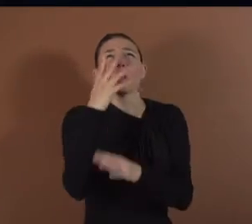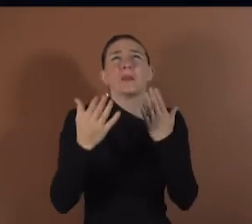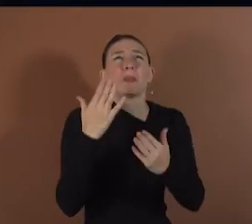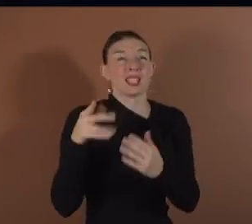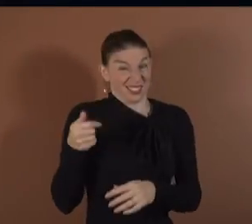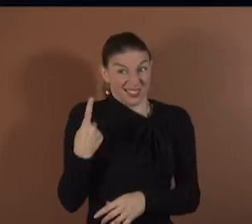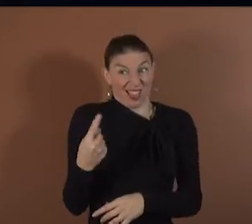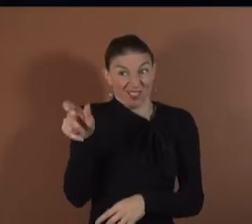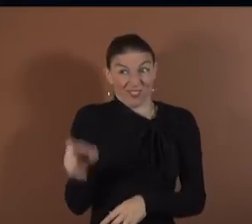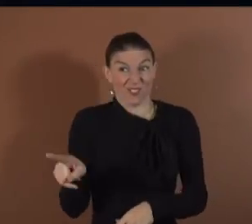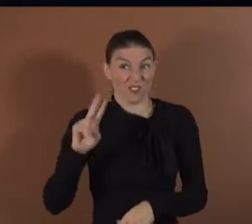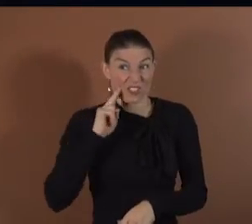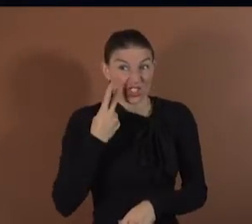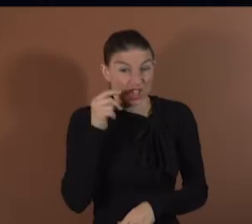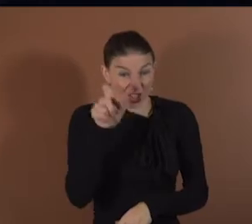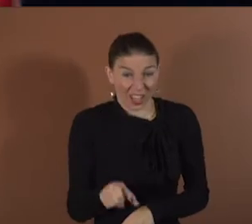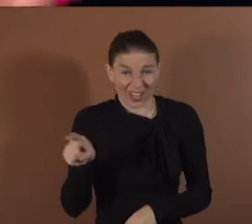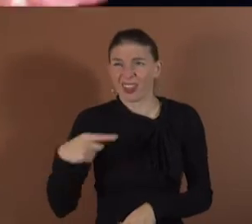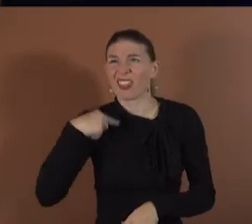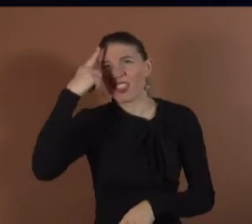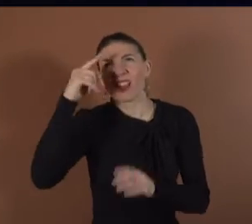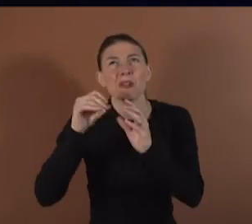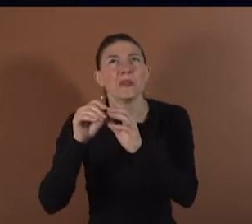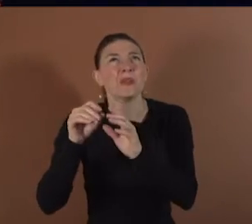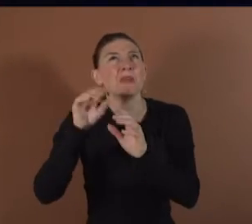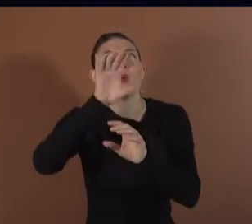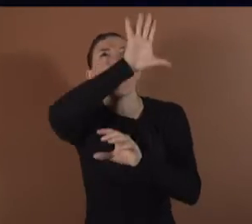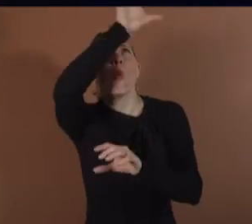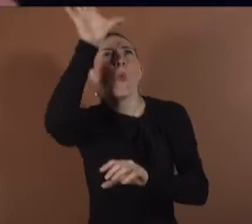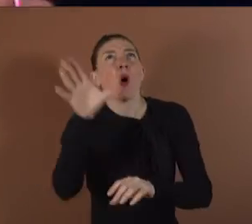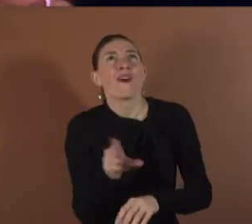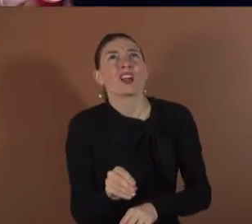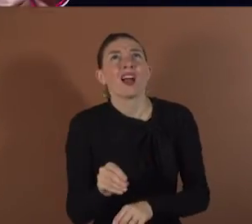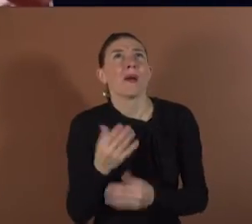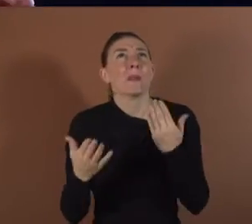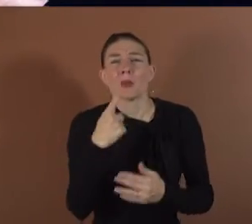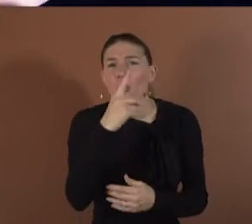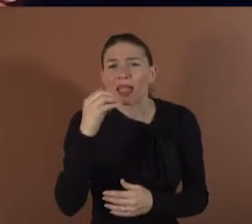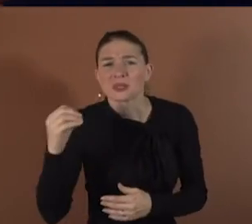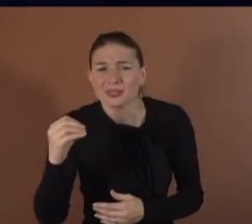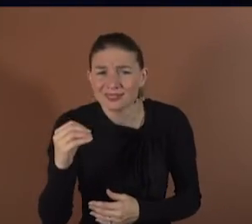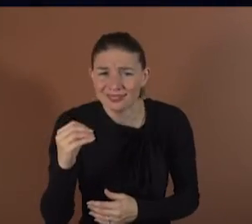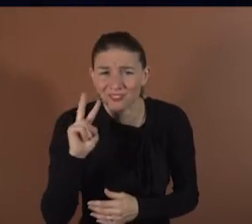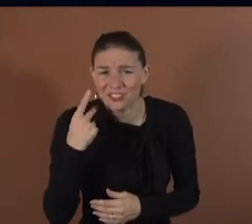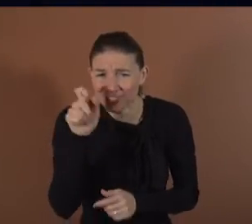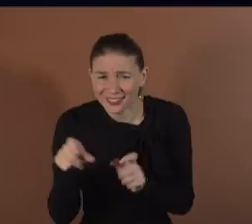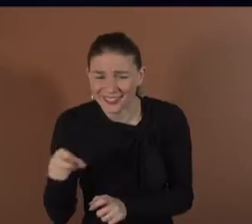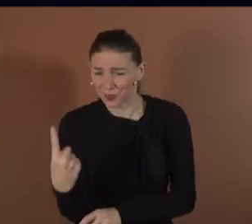I didn't think much of it. He always used to say these philosophical things. Almost 2 years later, while I was in exile, I get a call that my friend